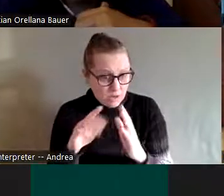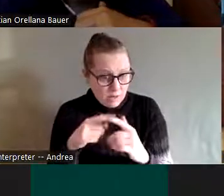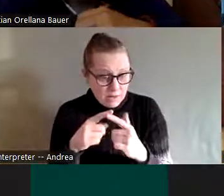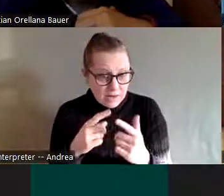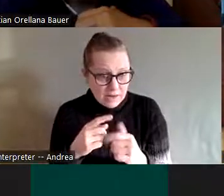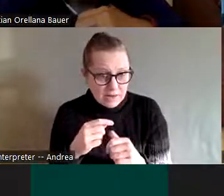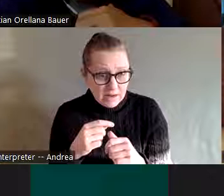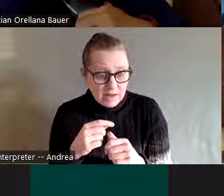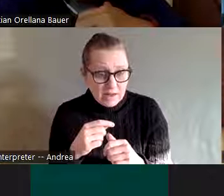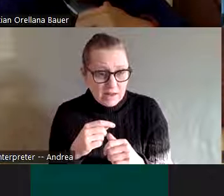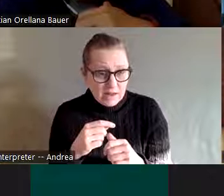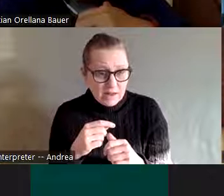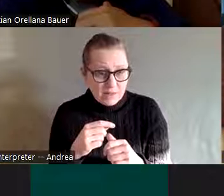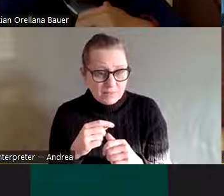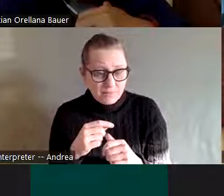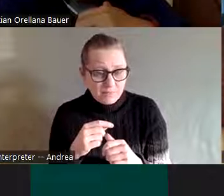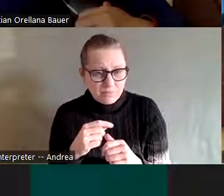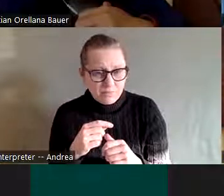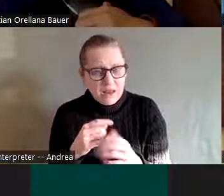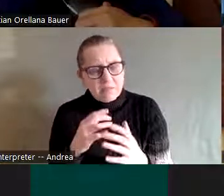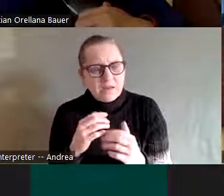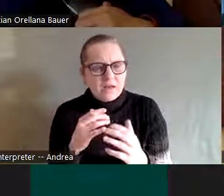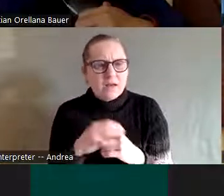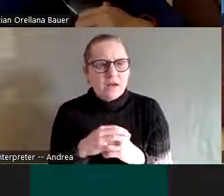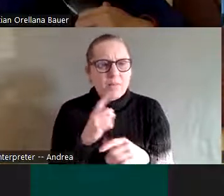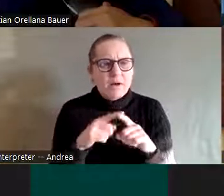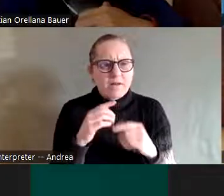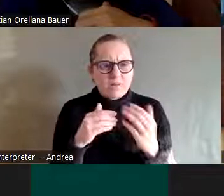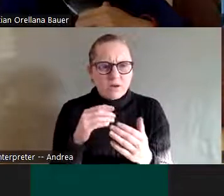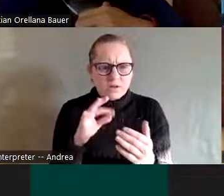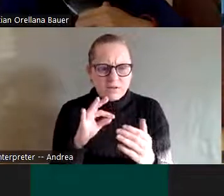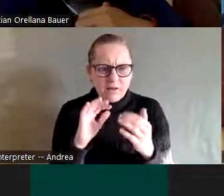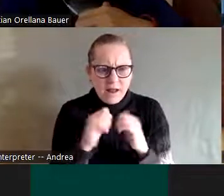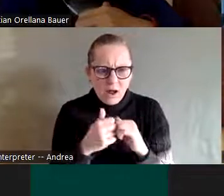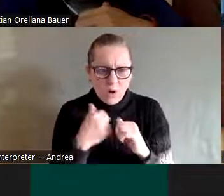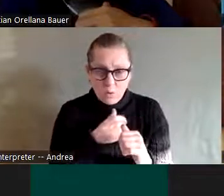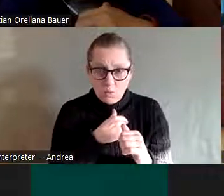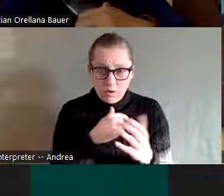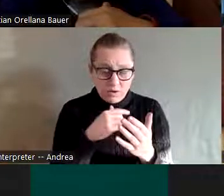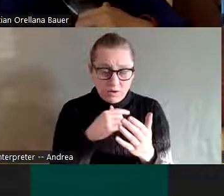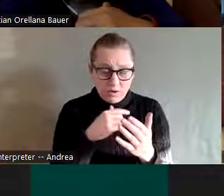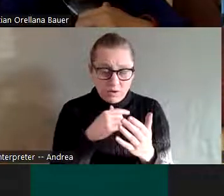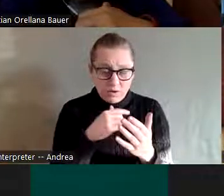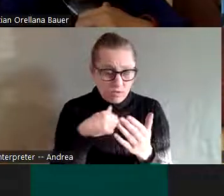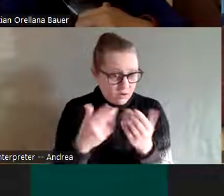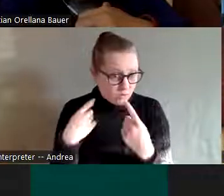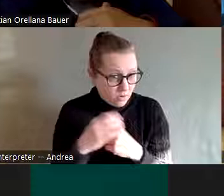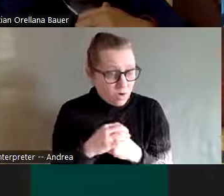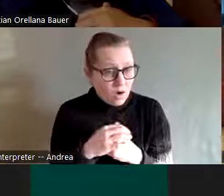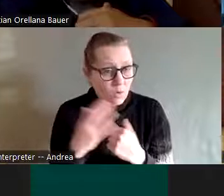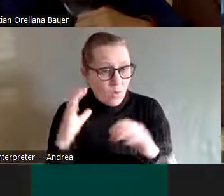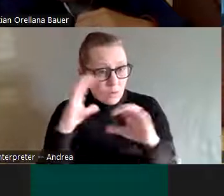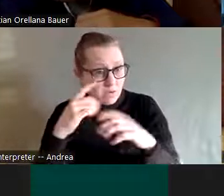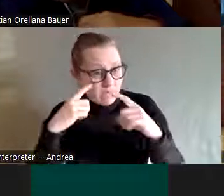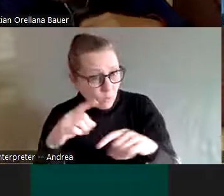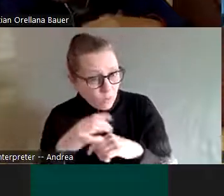So it's, but definitely like the process of how we're, how we've gotten here so far, what we're looking forward to,